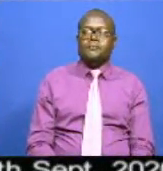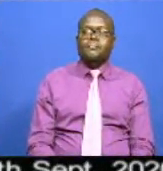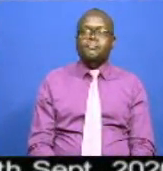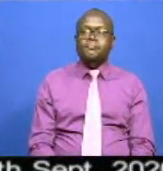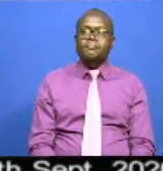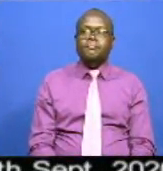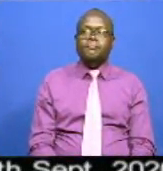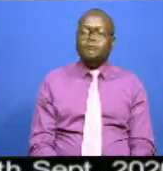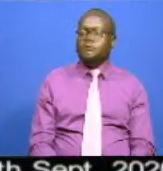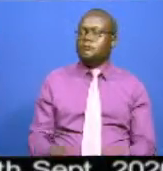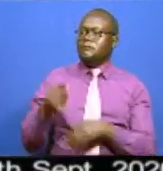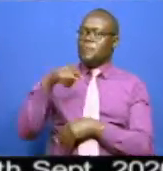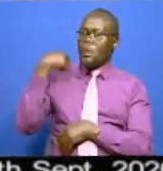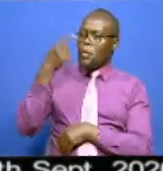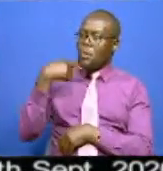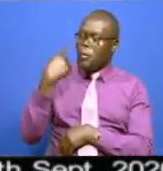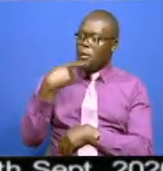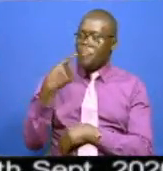Who?